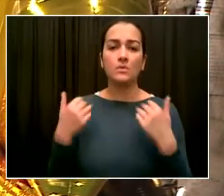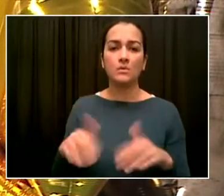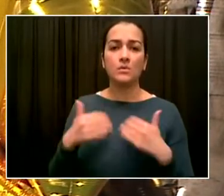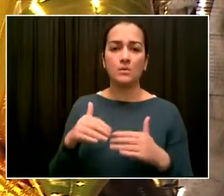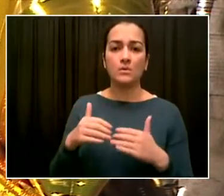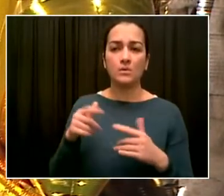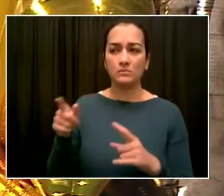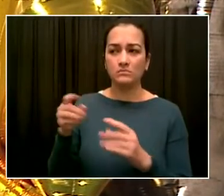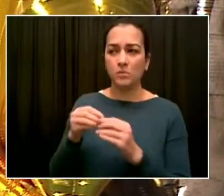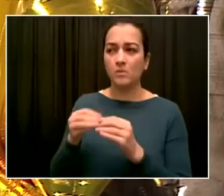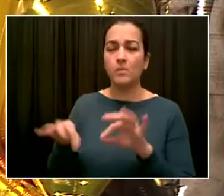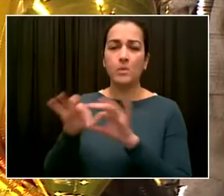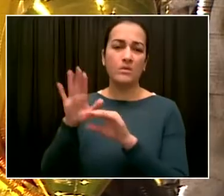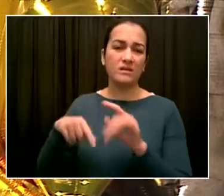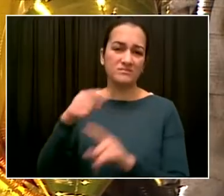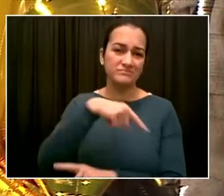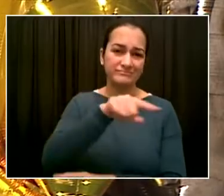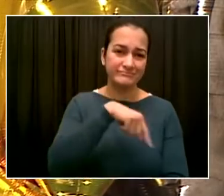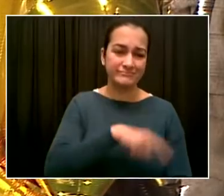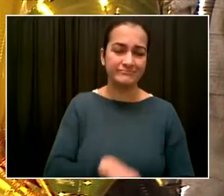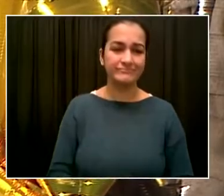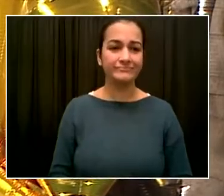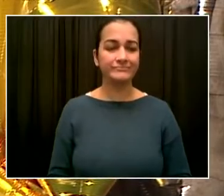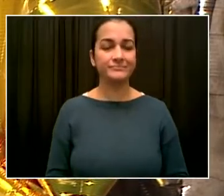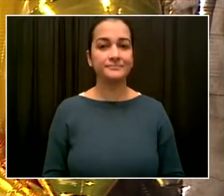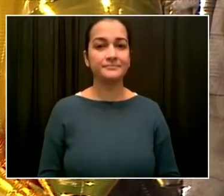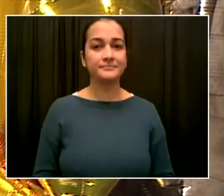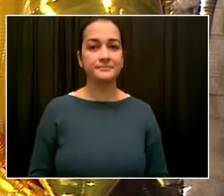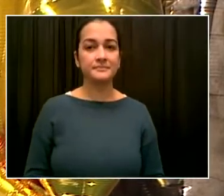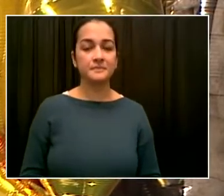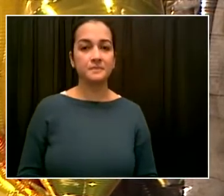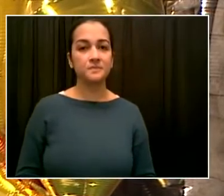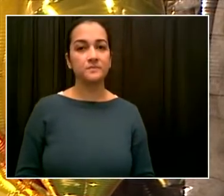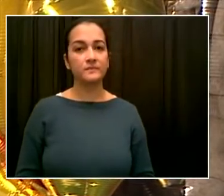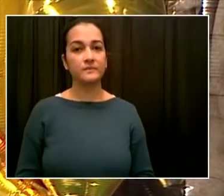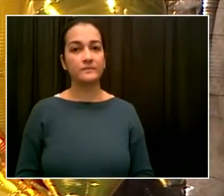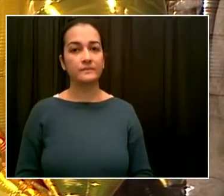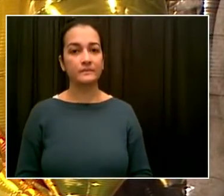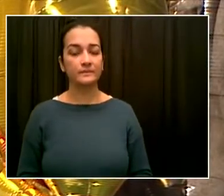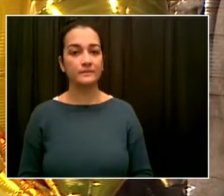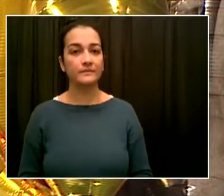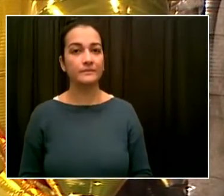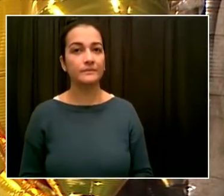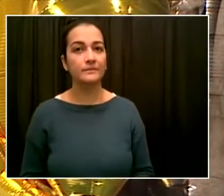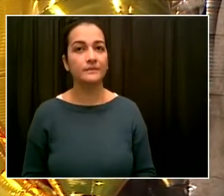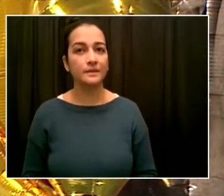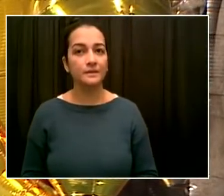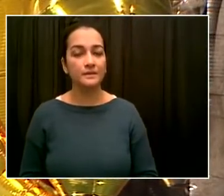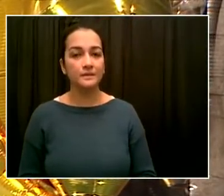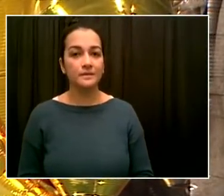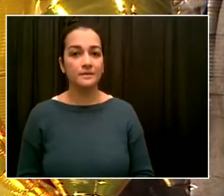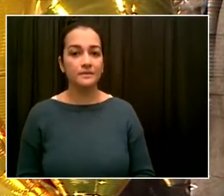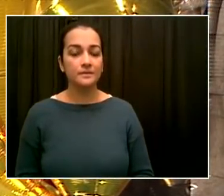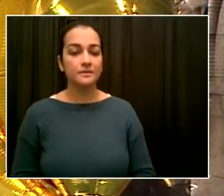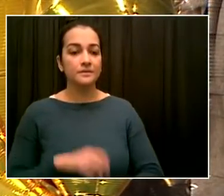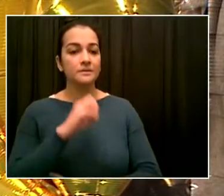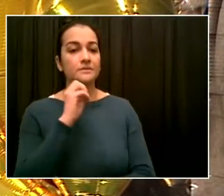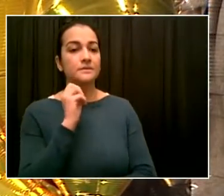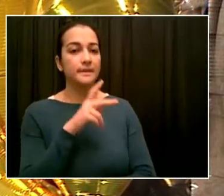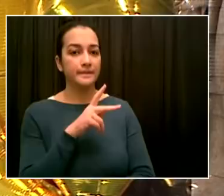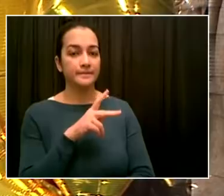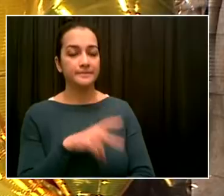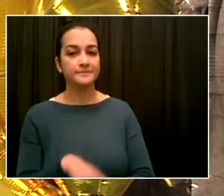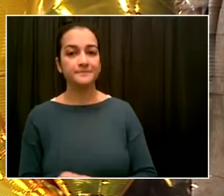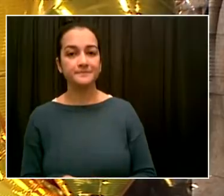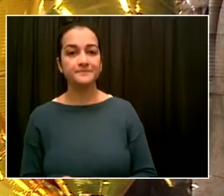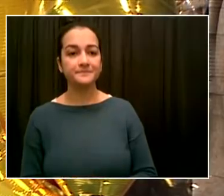Thanks, and I respect that you believe that. You do realize that I think that's like 1% of the blood supply that